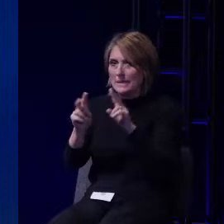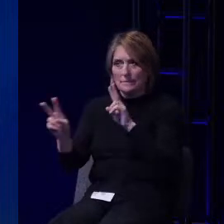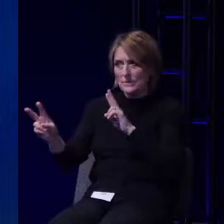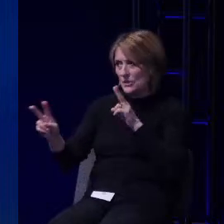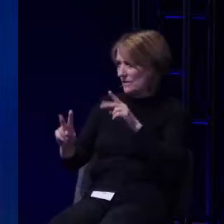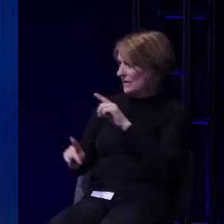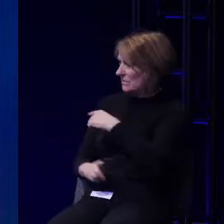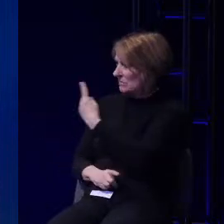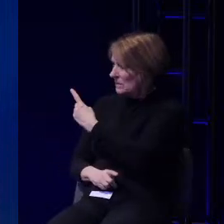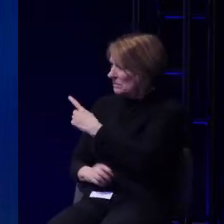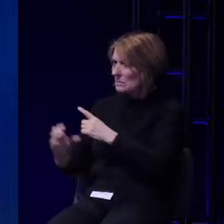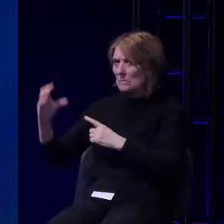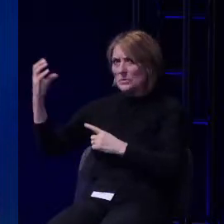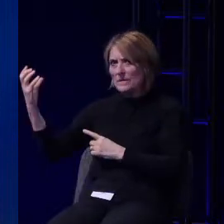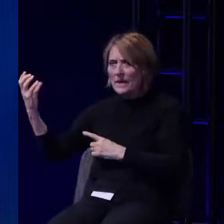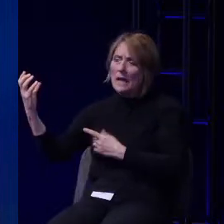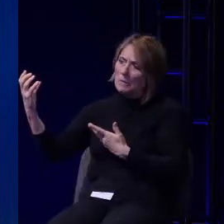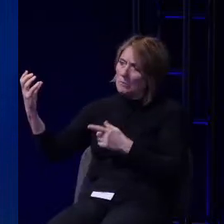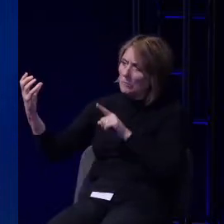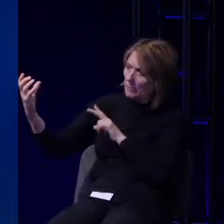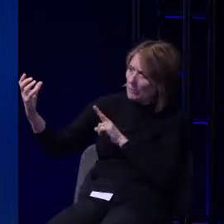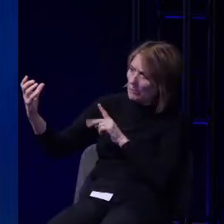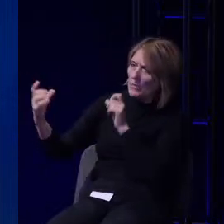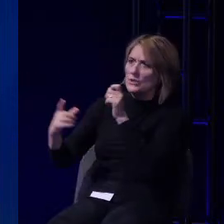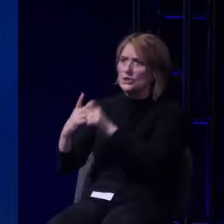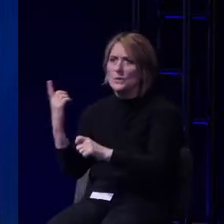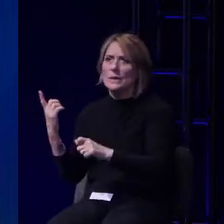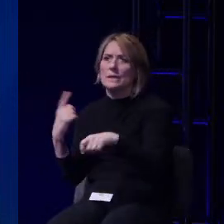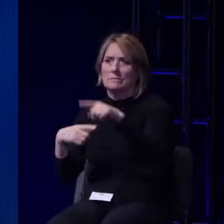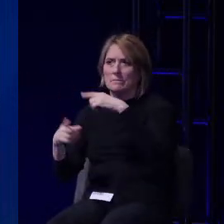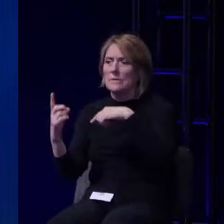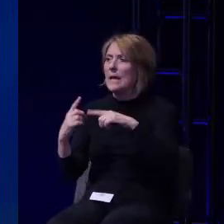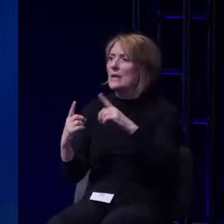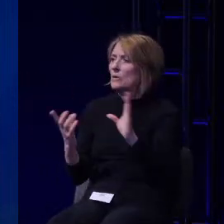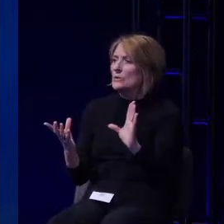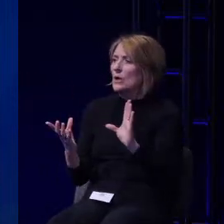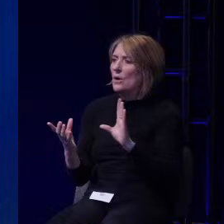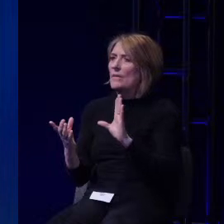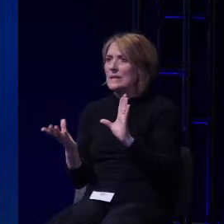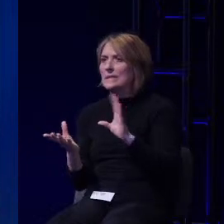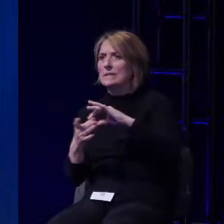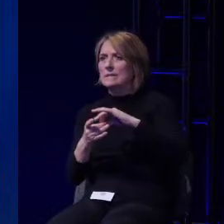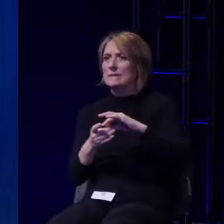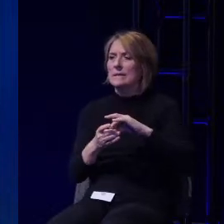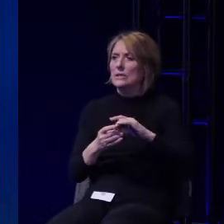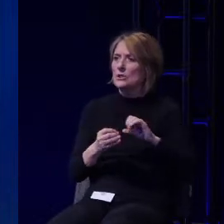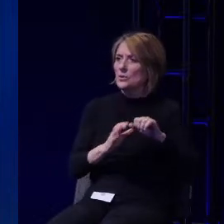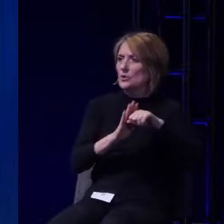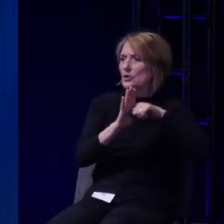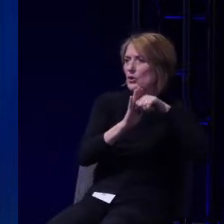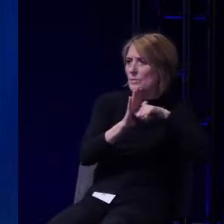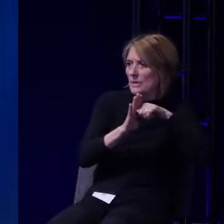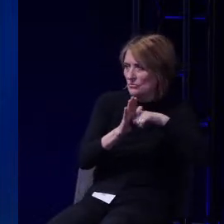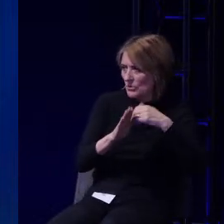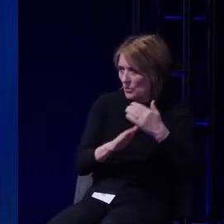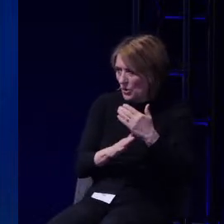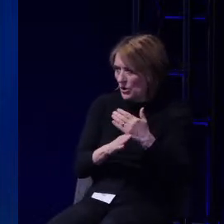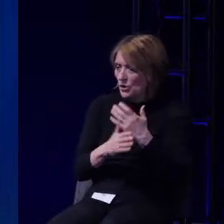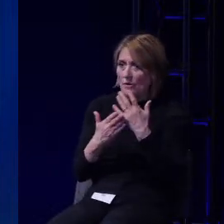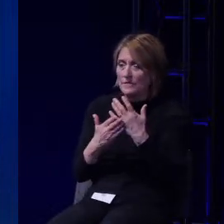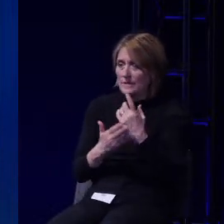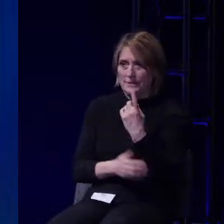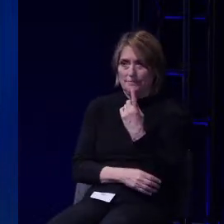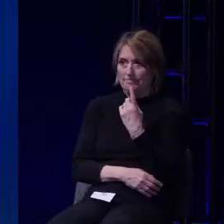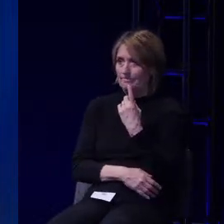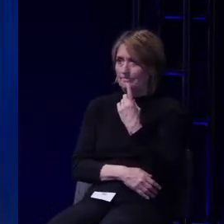they would put the light, how they would want it. But then, you know, to tie it into the documentary work, you know, so often you are just